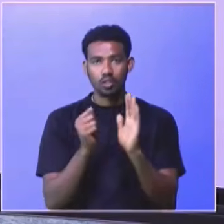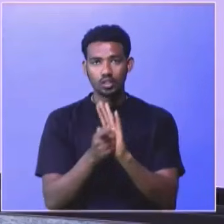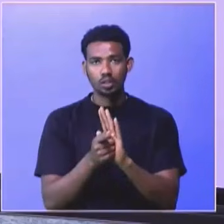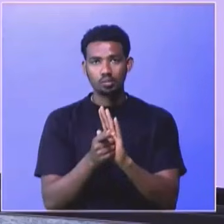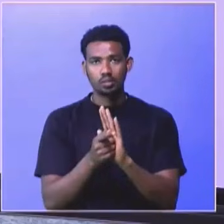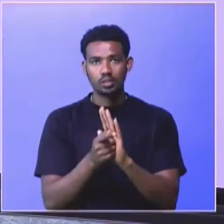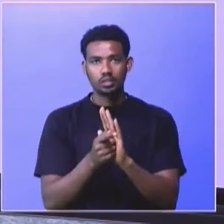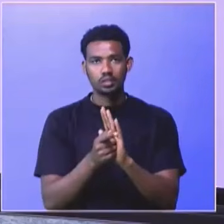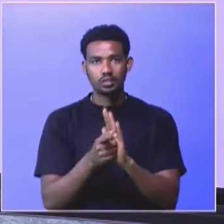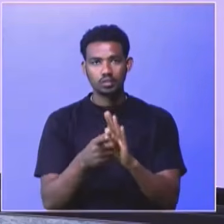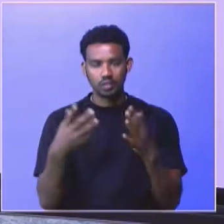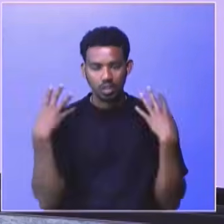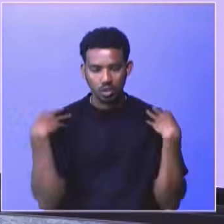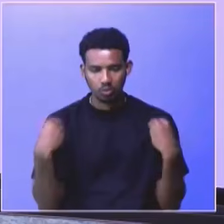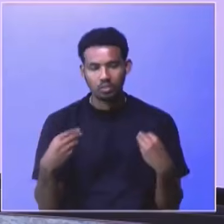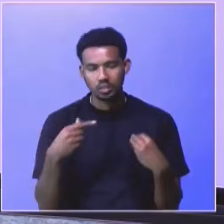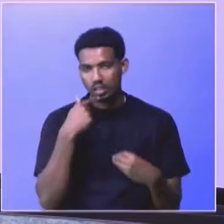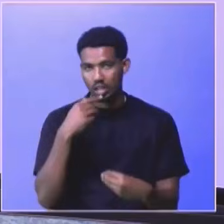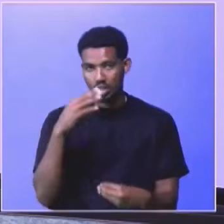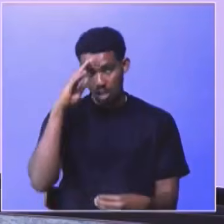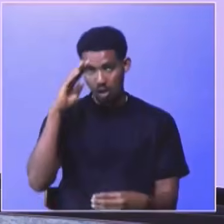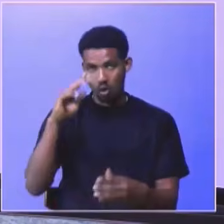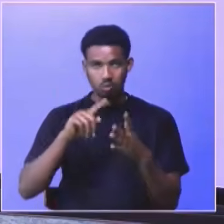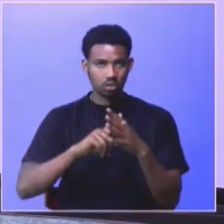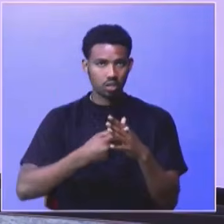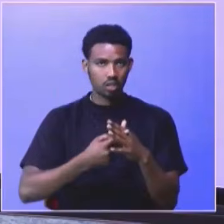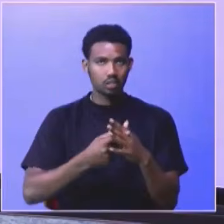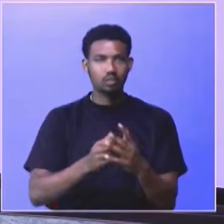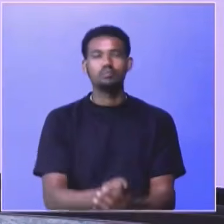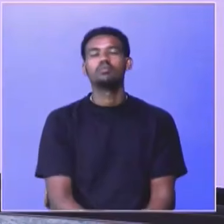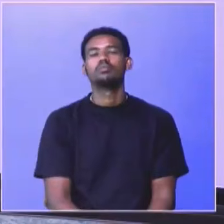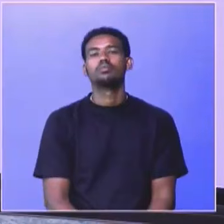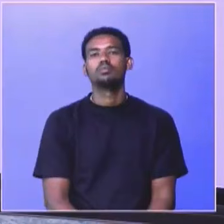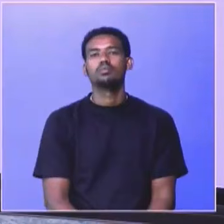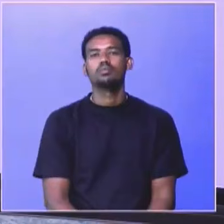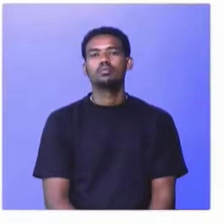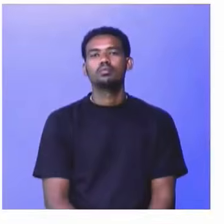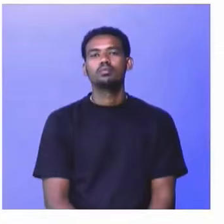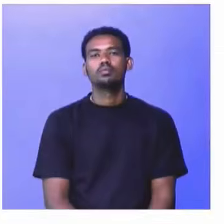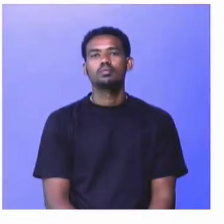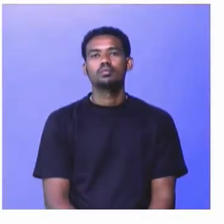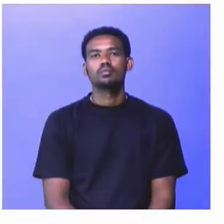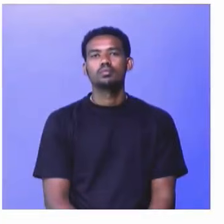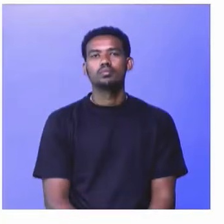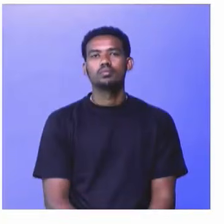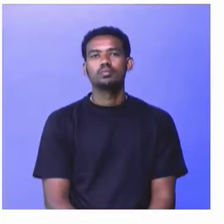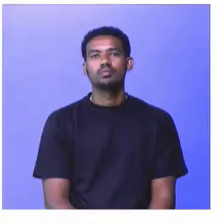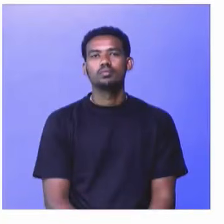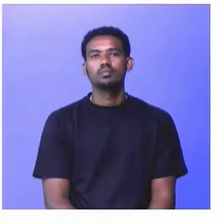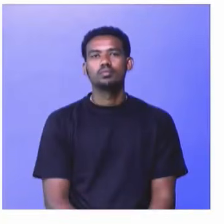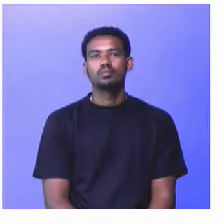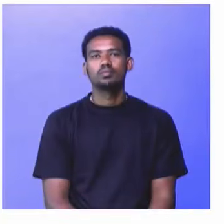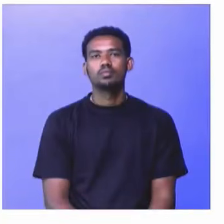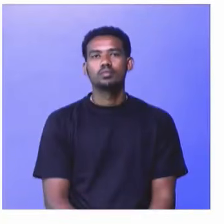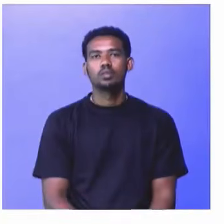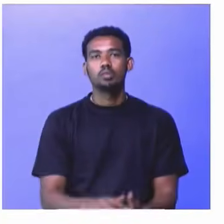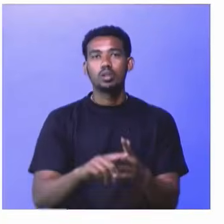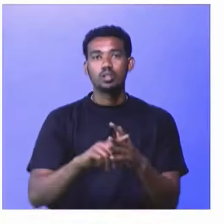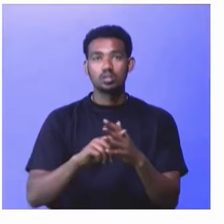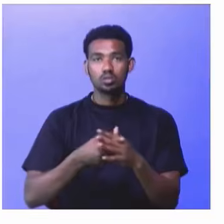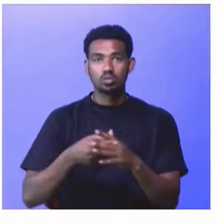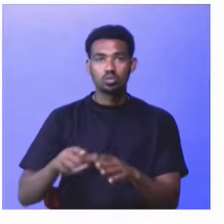hello. Saying hello. So when we come to here, let us start by using student A